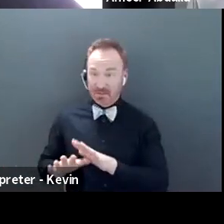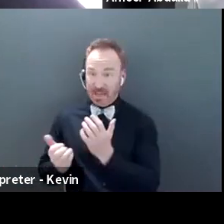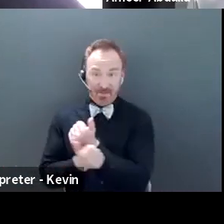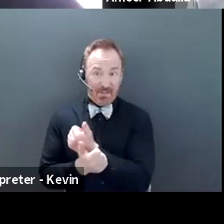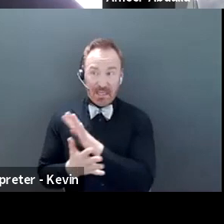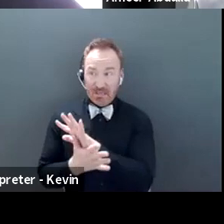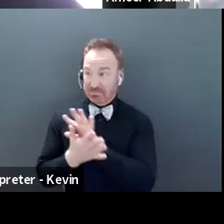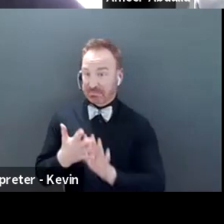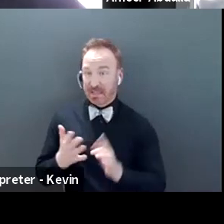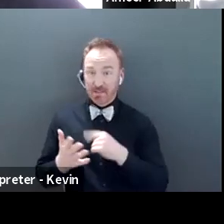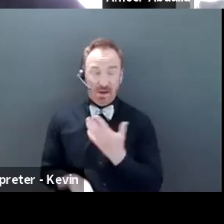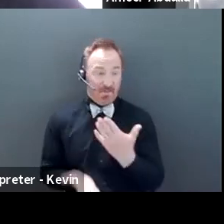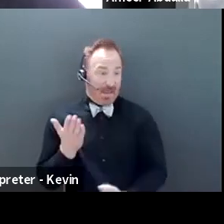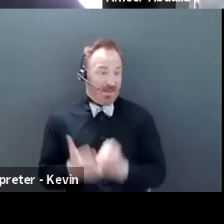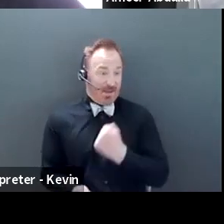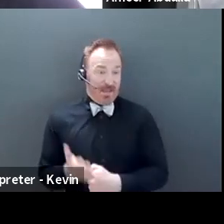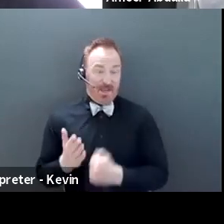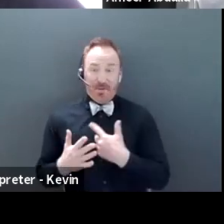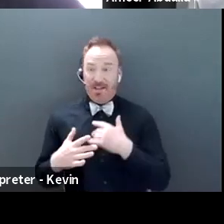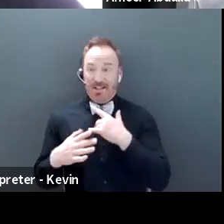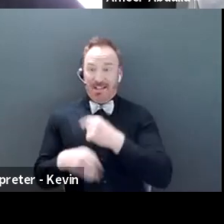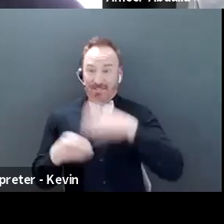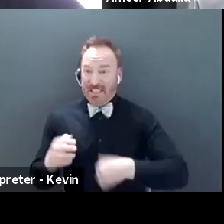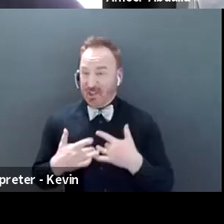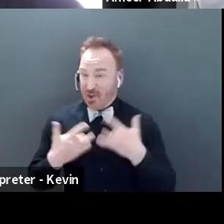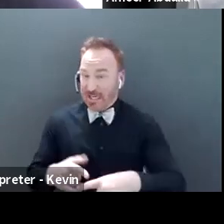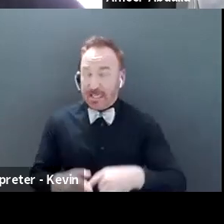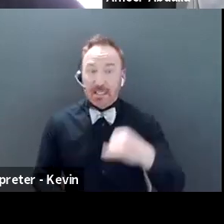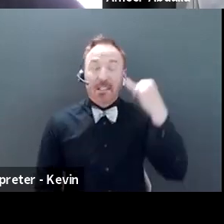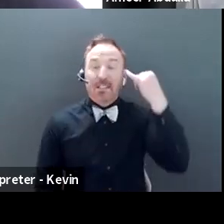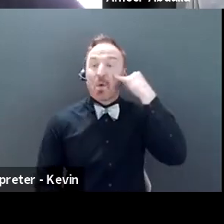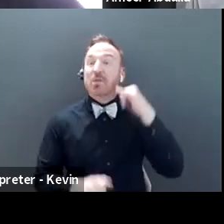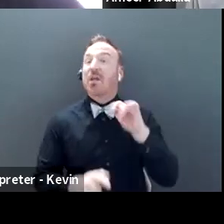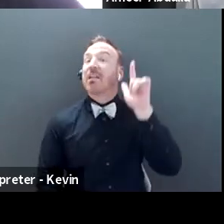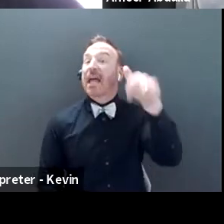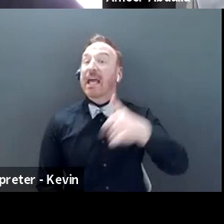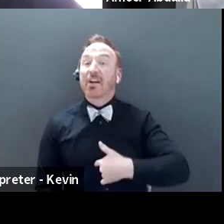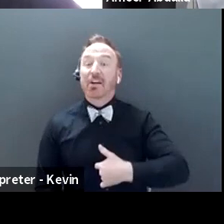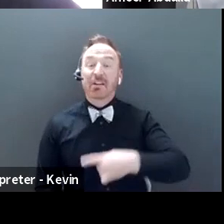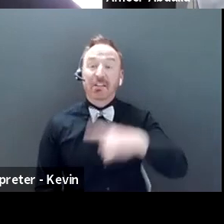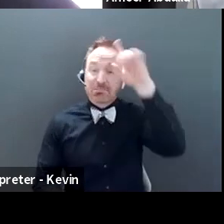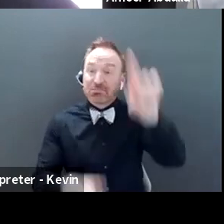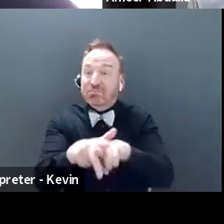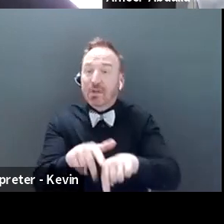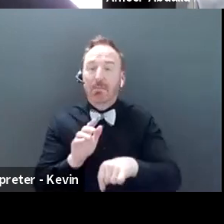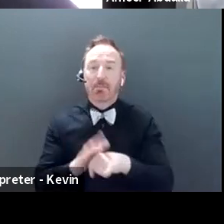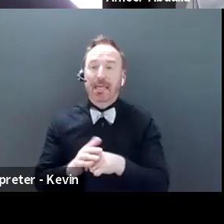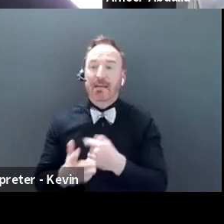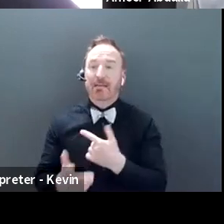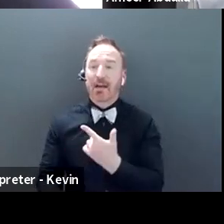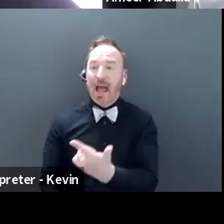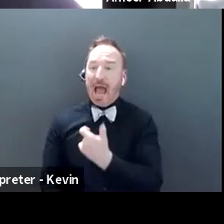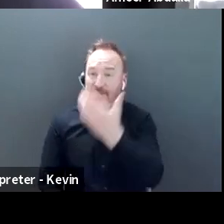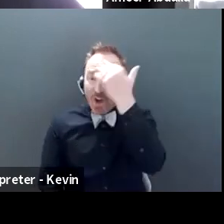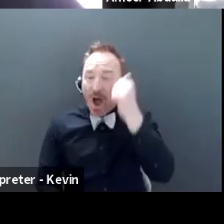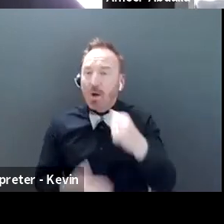And we might wrap up a little bit early. If you do have questions that pop up later that you forgot to ask or didn't come up, just send me an email and we'll